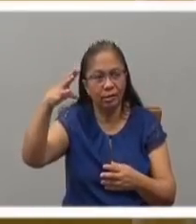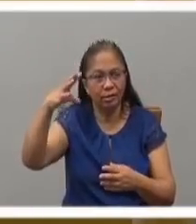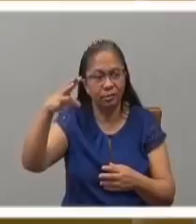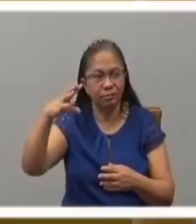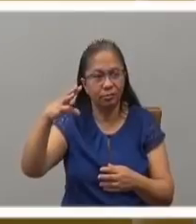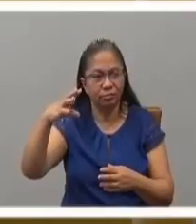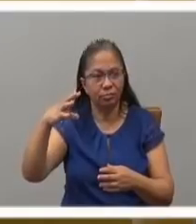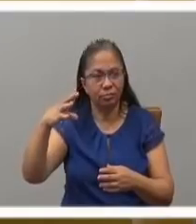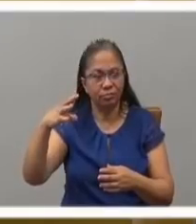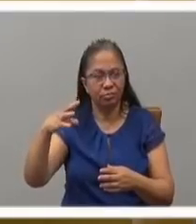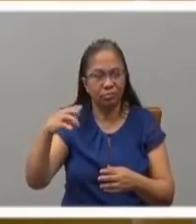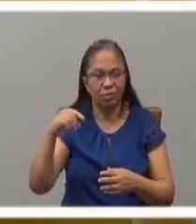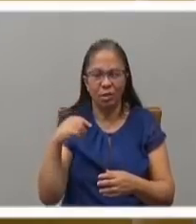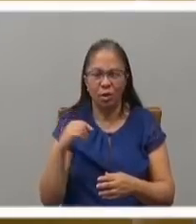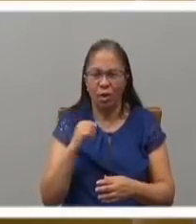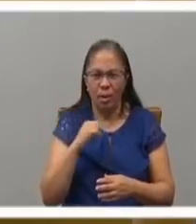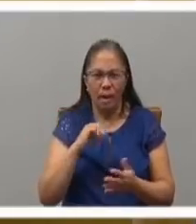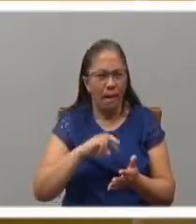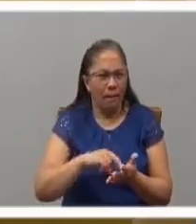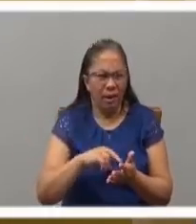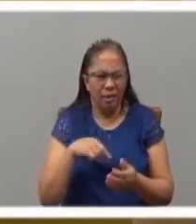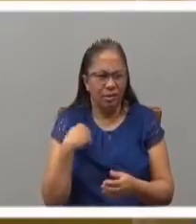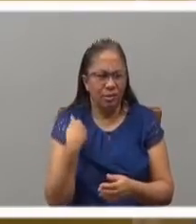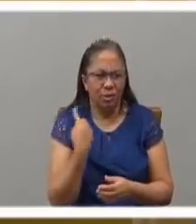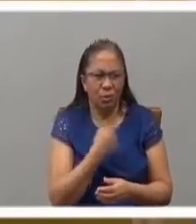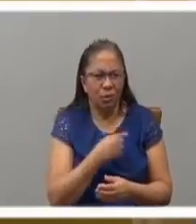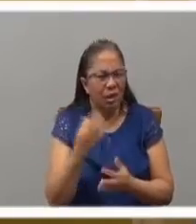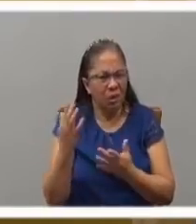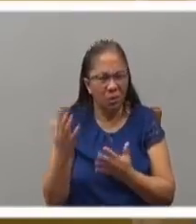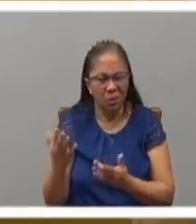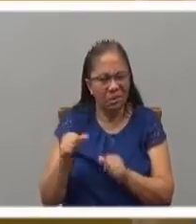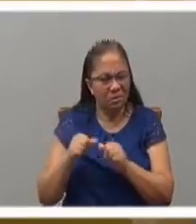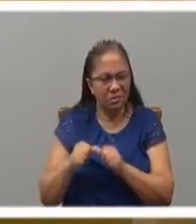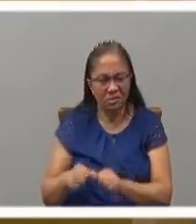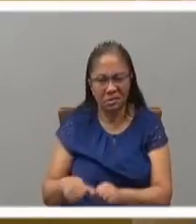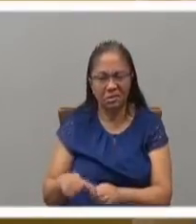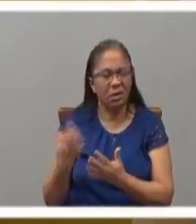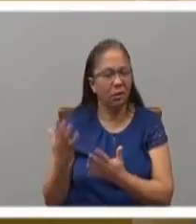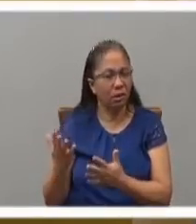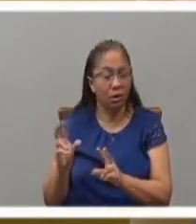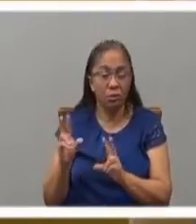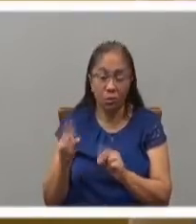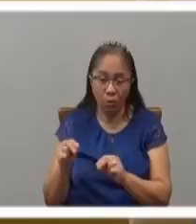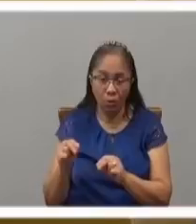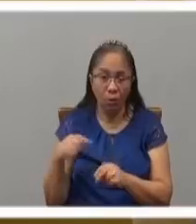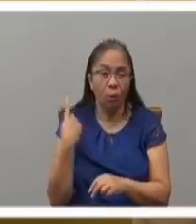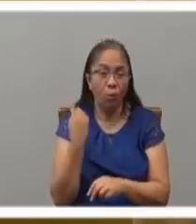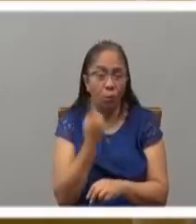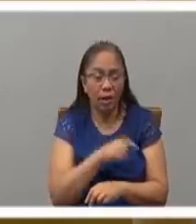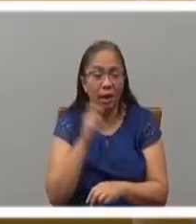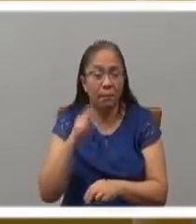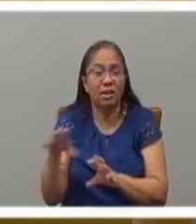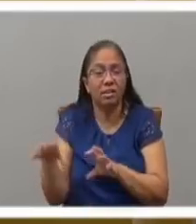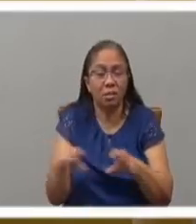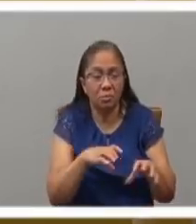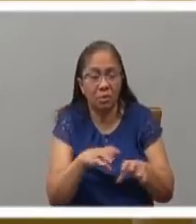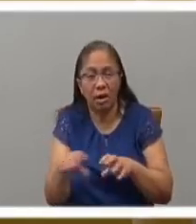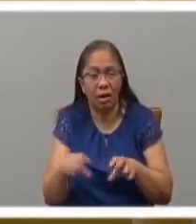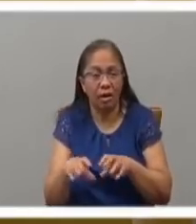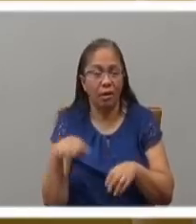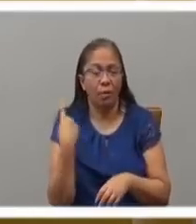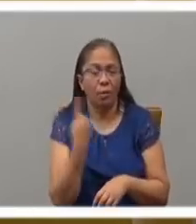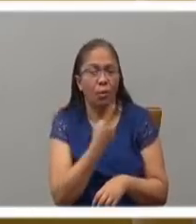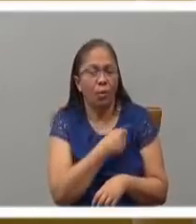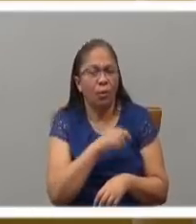be a passive waiting, but it must be an active waiting. We must model the life of